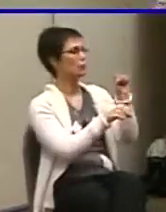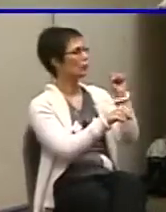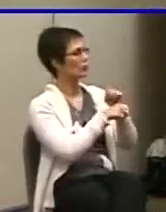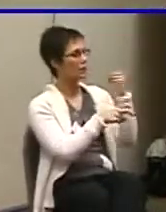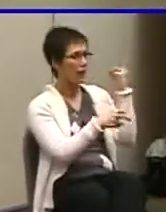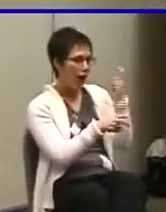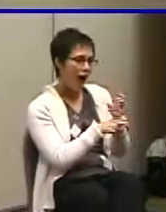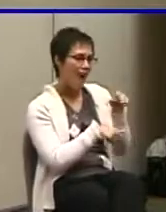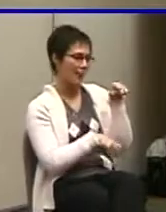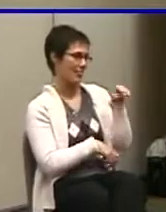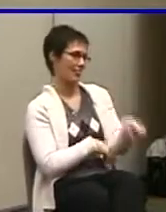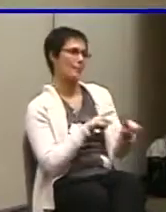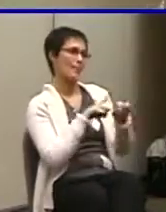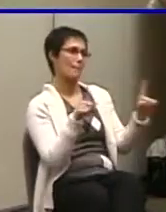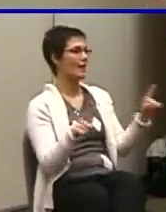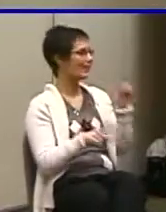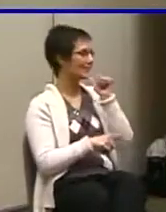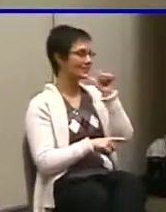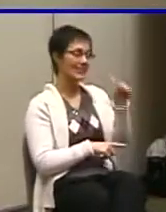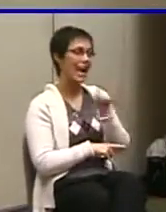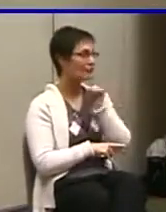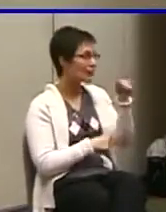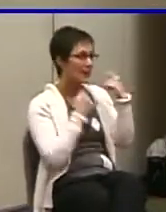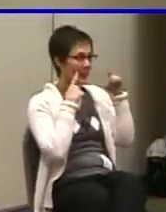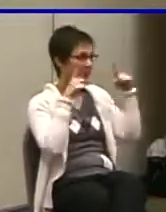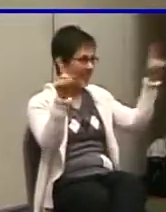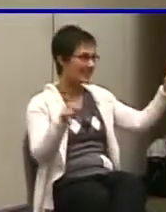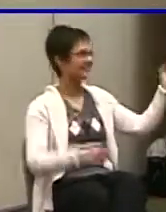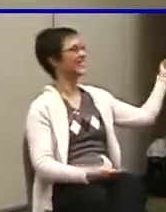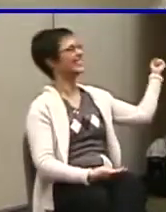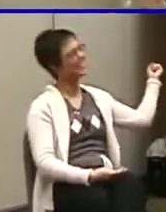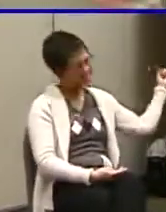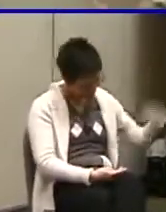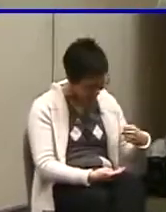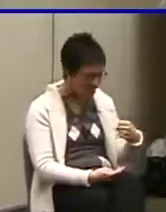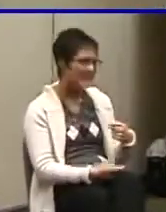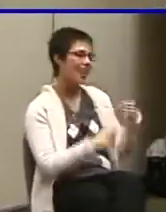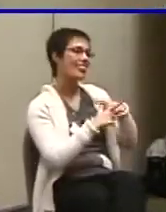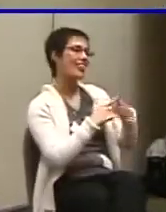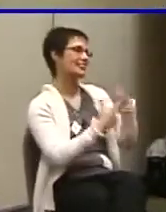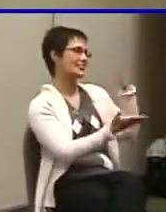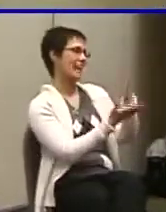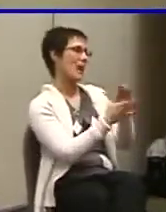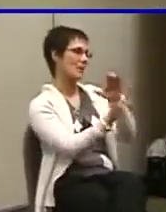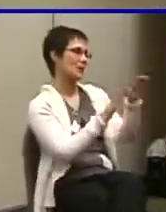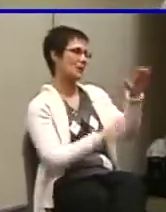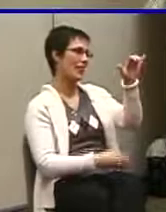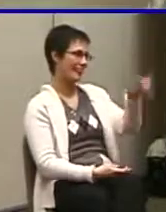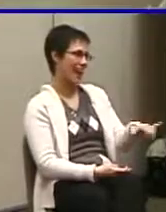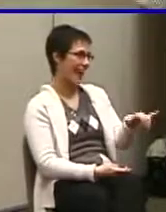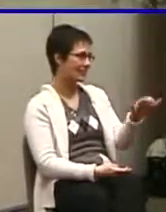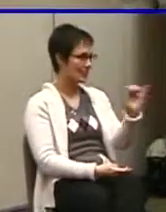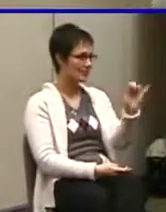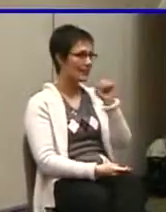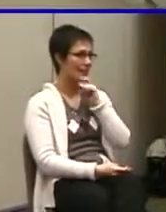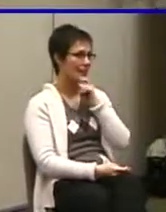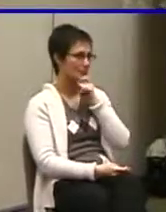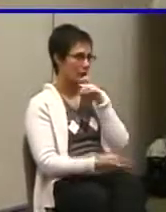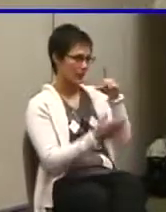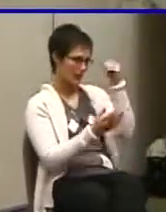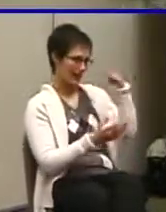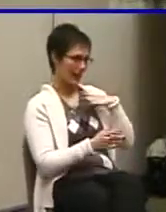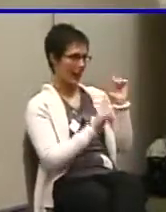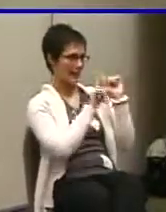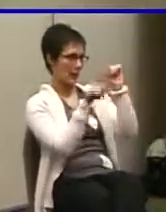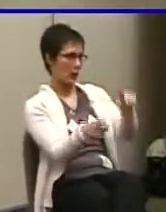know, but it's not particularly effective. Yes! Well, let's stop doing that. You know, it's kind of like that joke about the guy who goes to the doctor and says, you know, when I